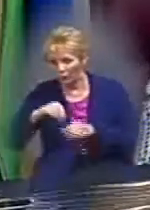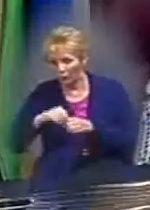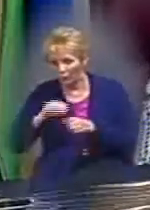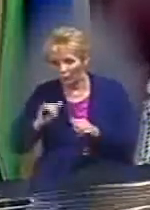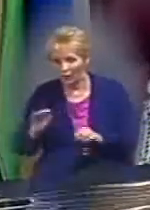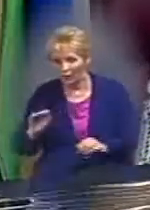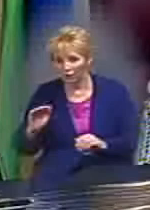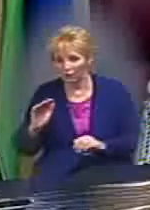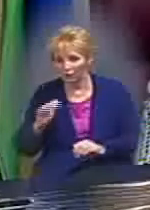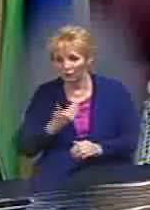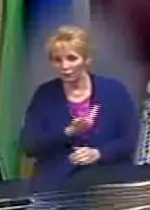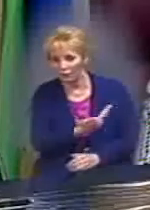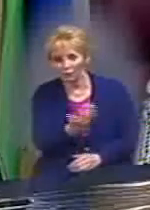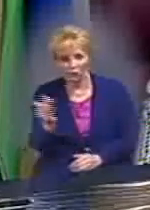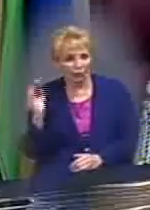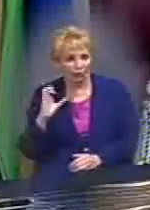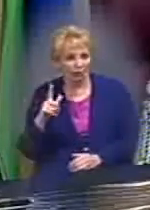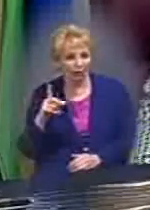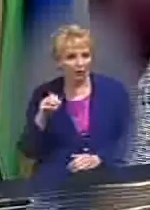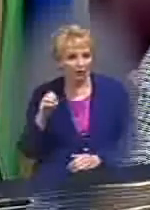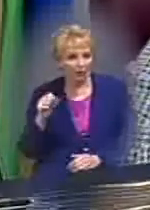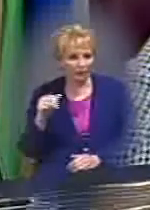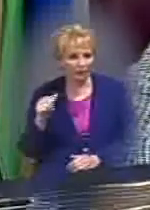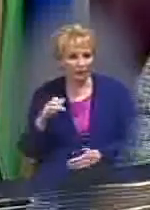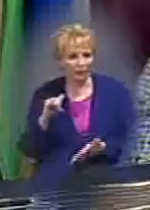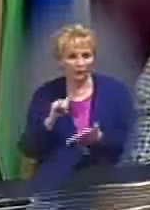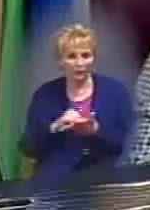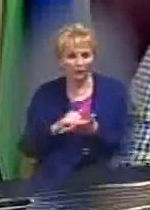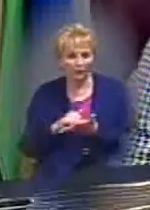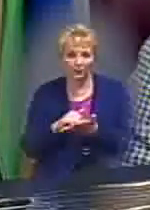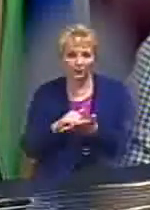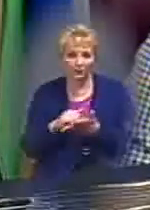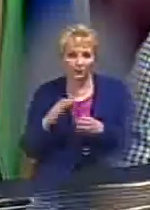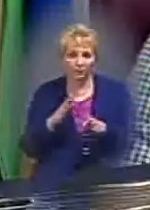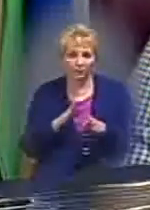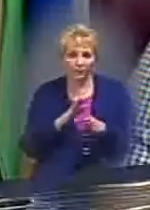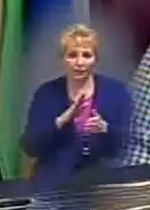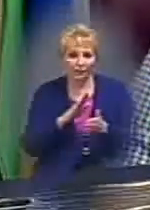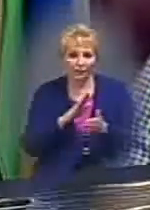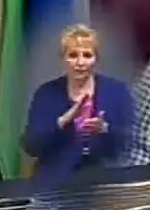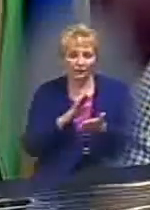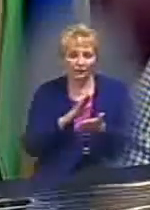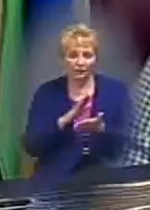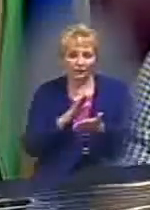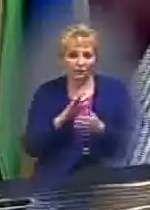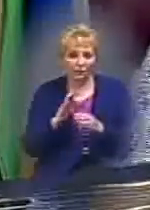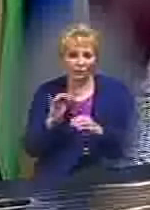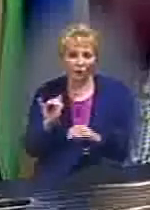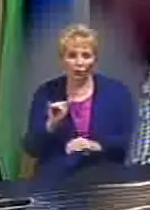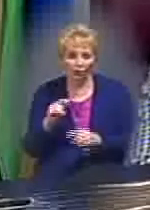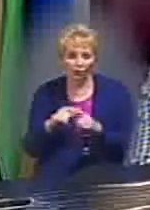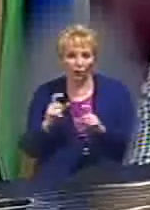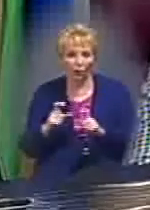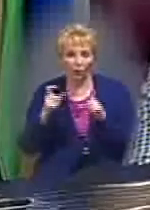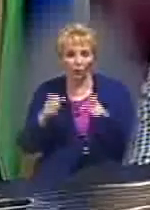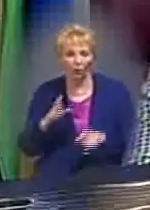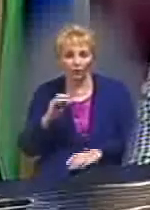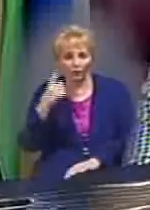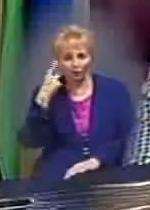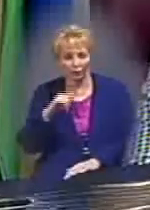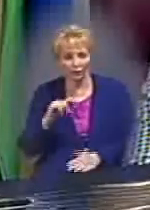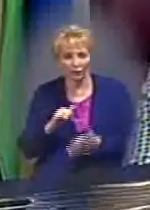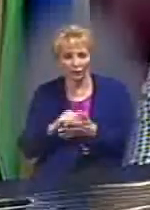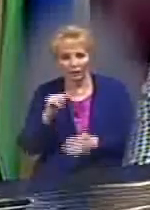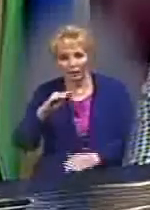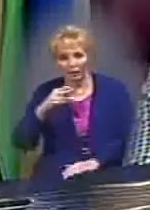cul-de-sac. Cul-de-sac no longer exists, and so we're straightening up that language. Also, the award of bid for the